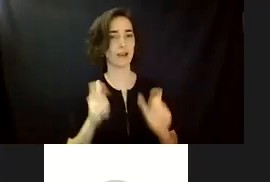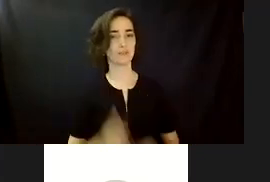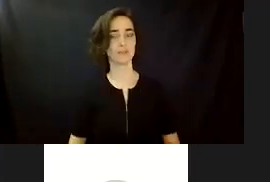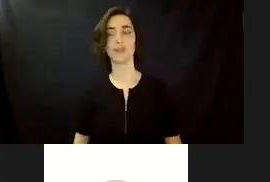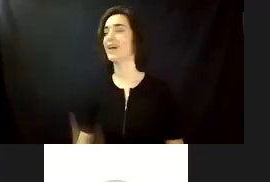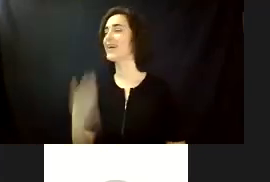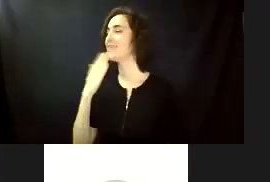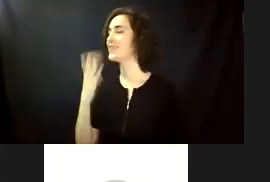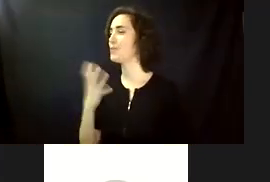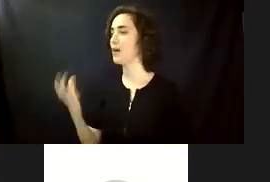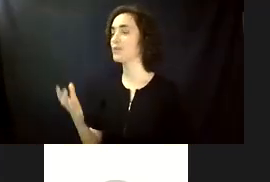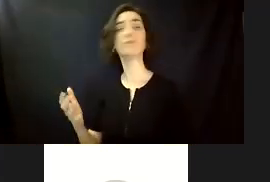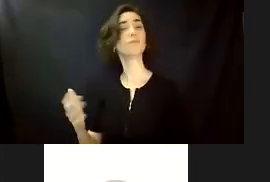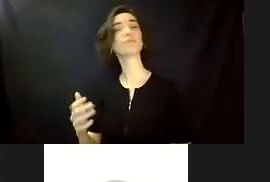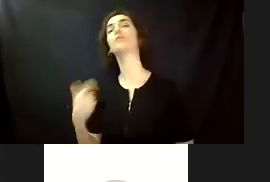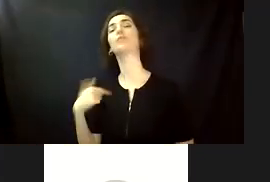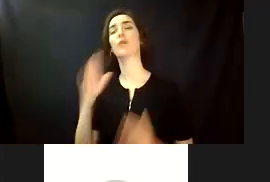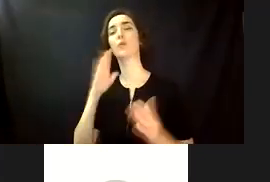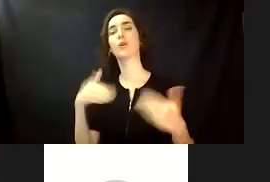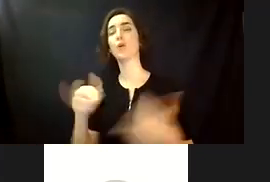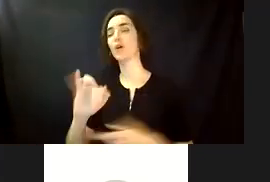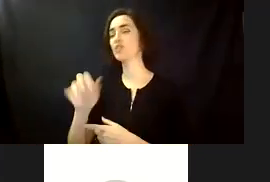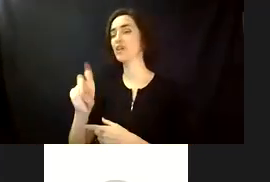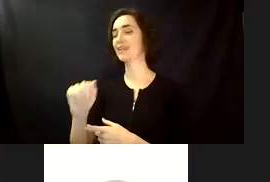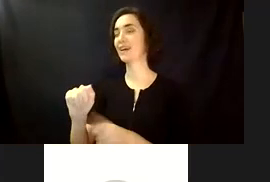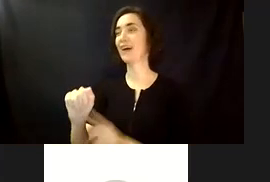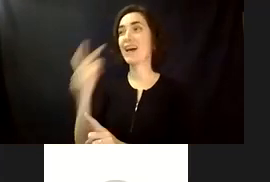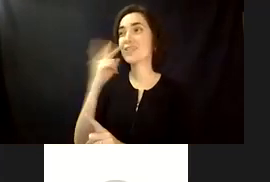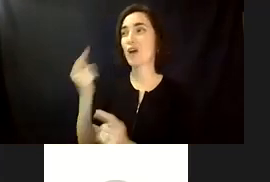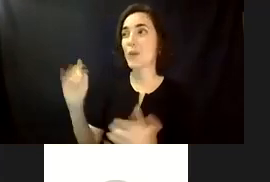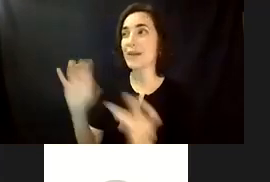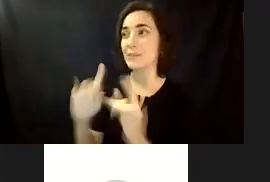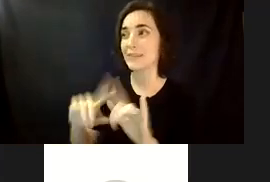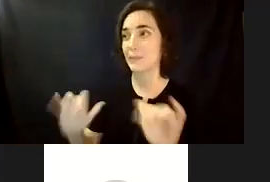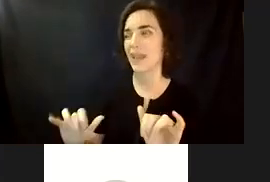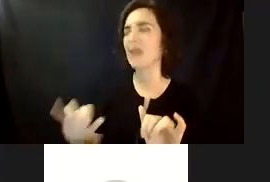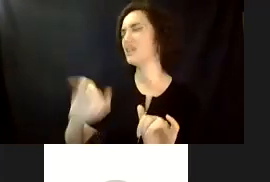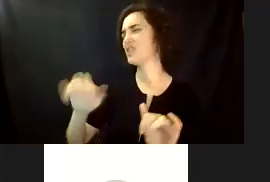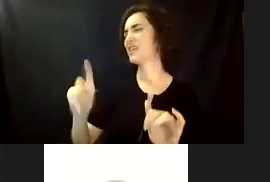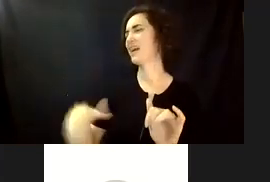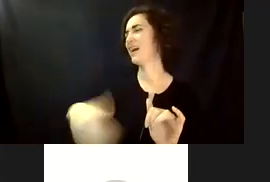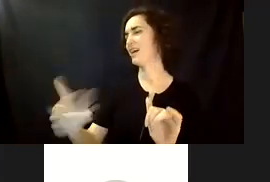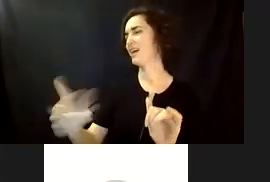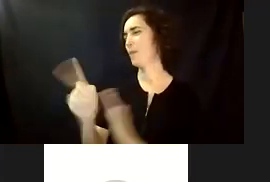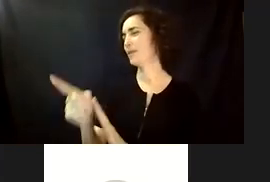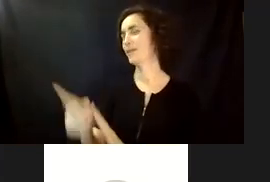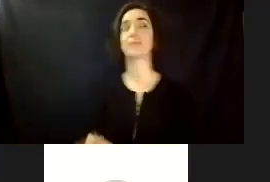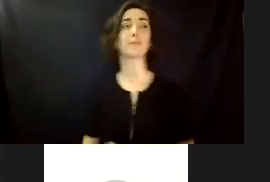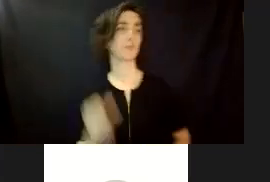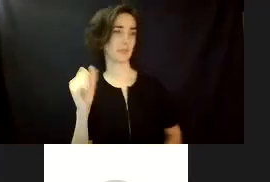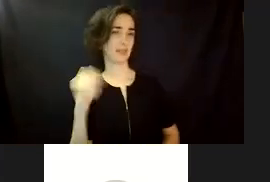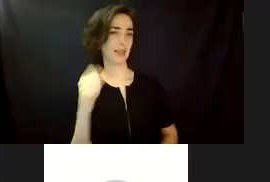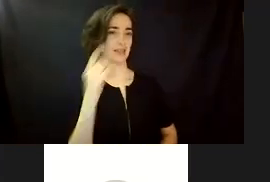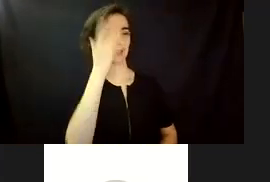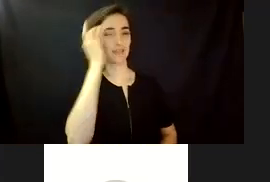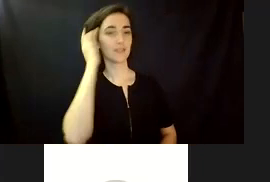Thank you so much. And we'll go ahead and give Jada, I saw you were going to speak at the same time, so we'll give you a minute. Yes. I'm just going